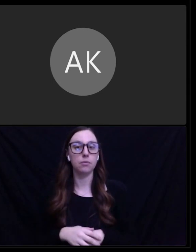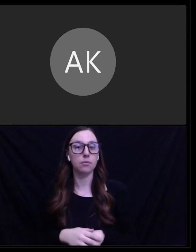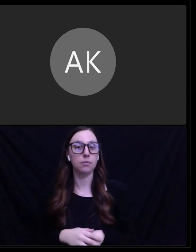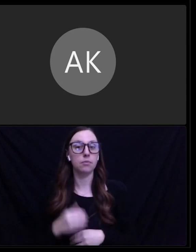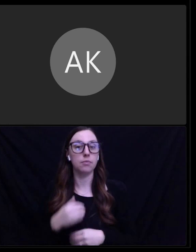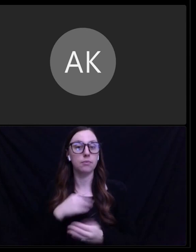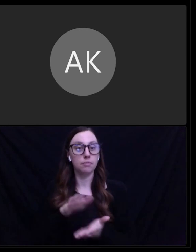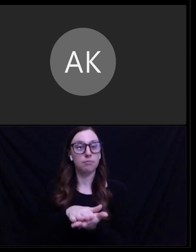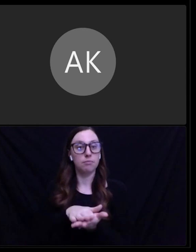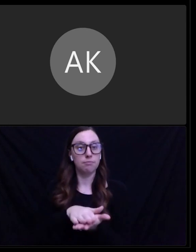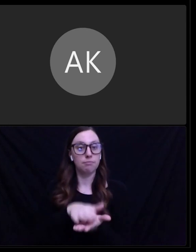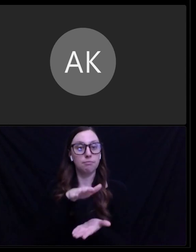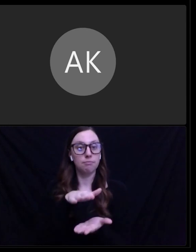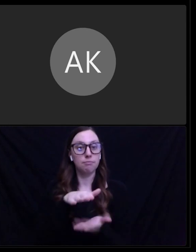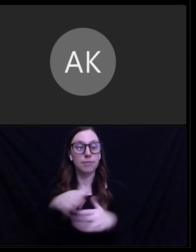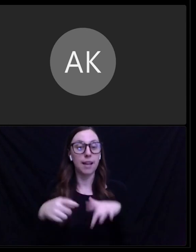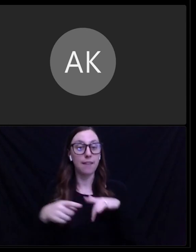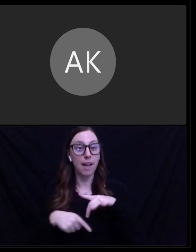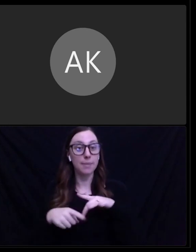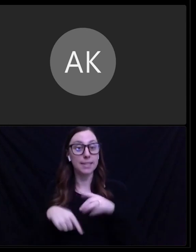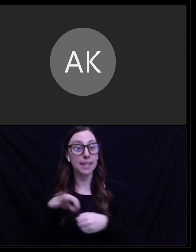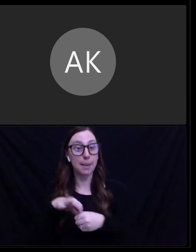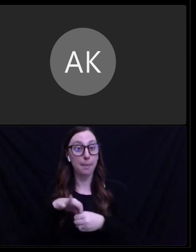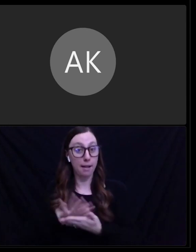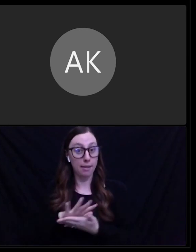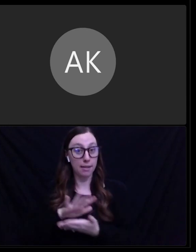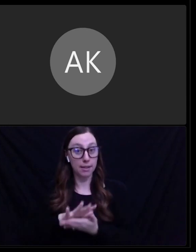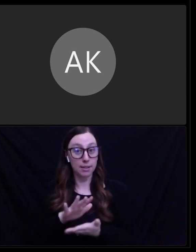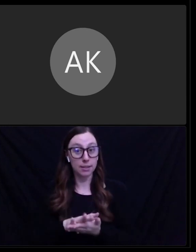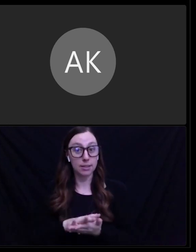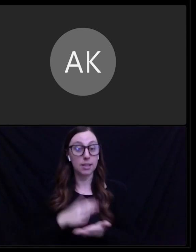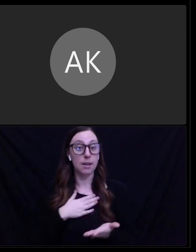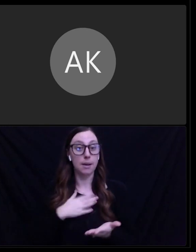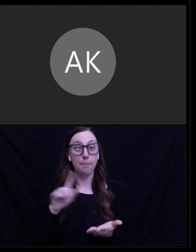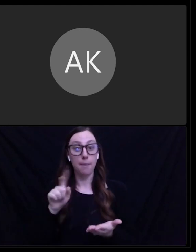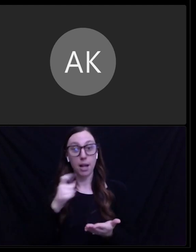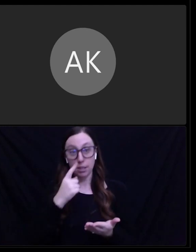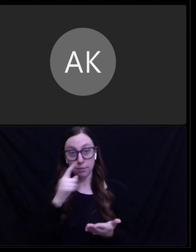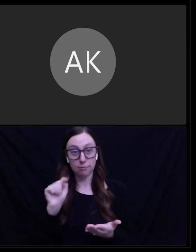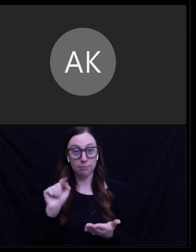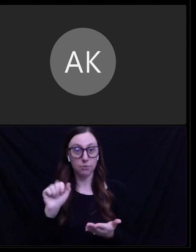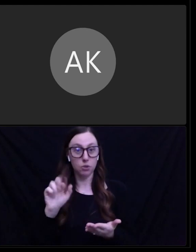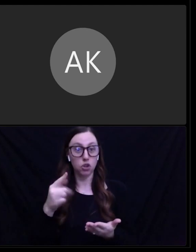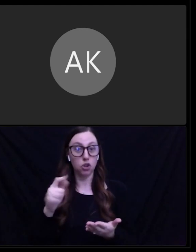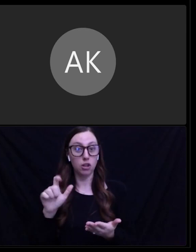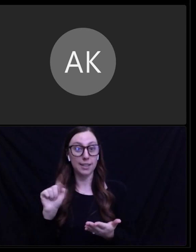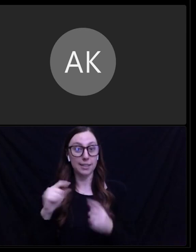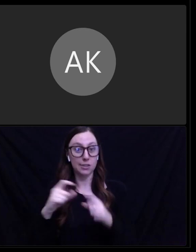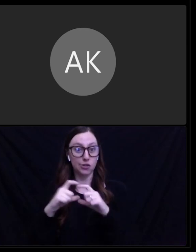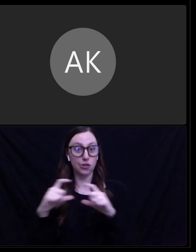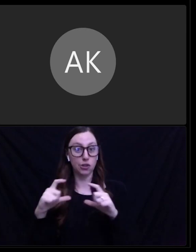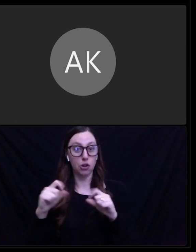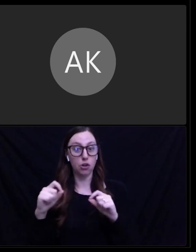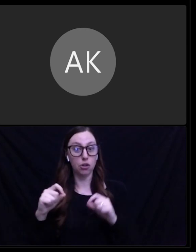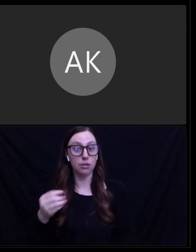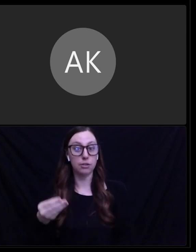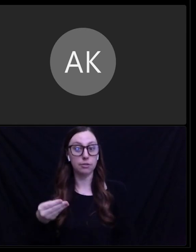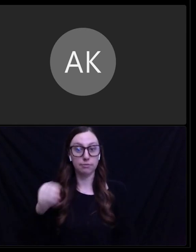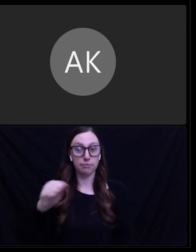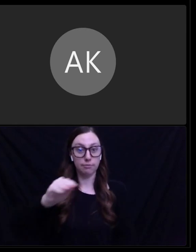of absentee ballots. I'm going to take my target card, put it in my, it's a